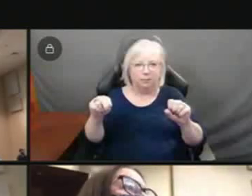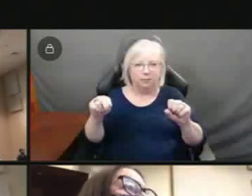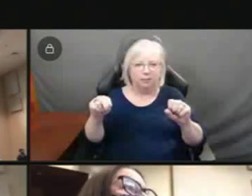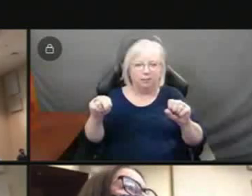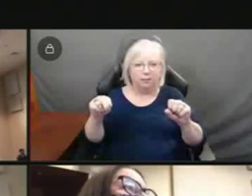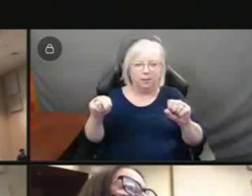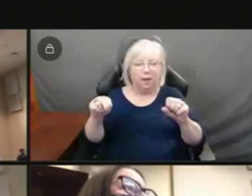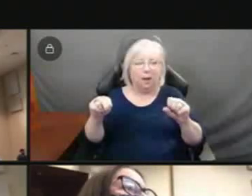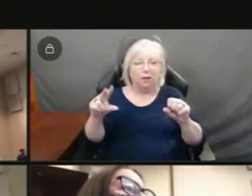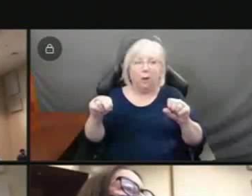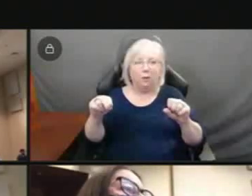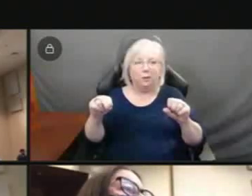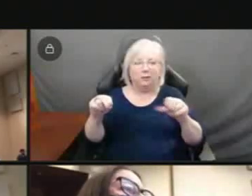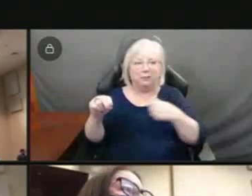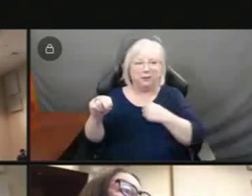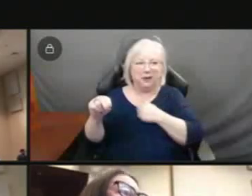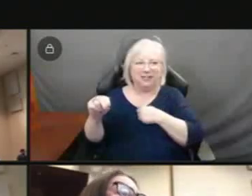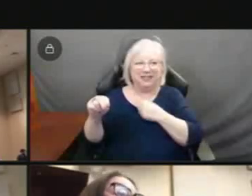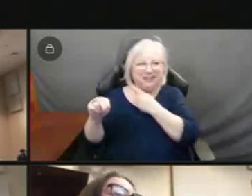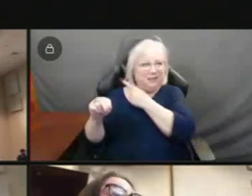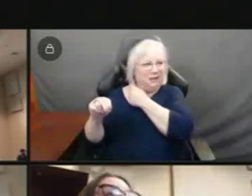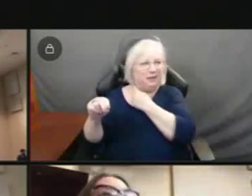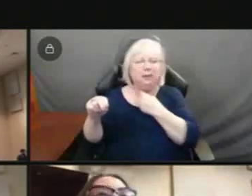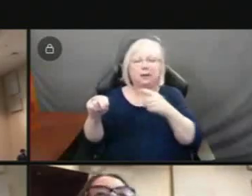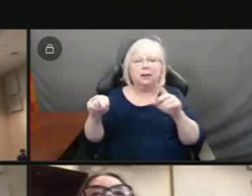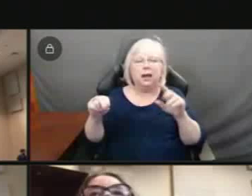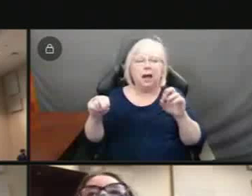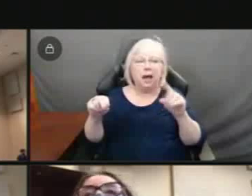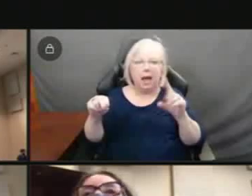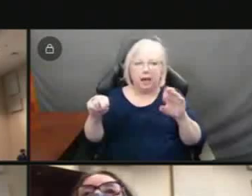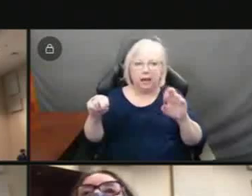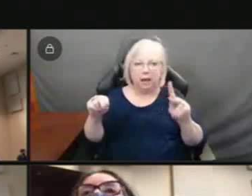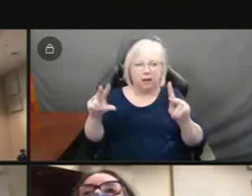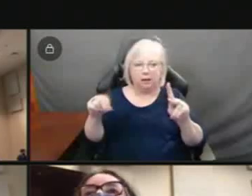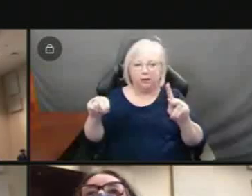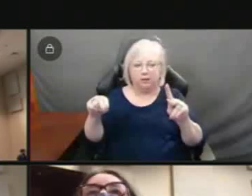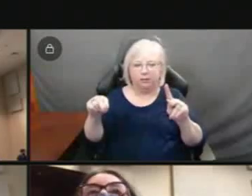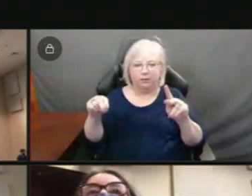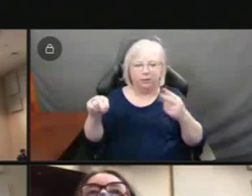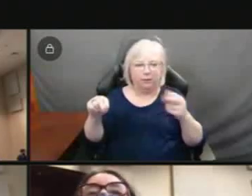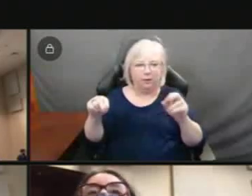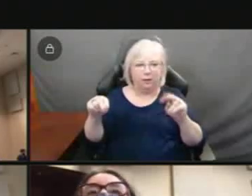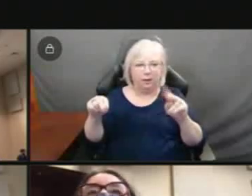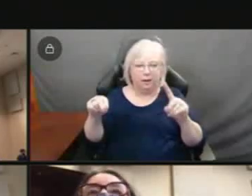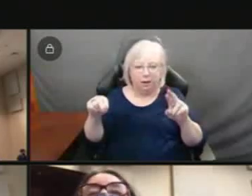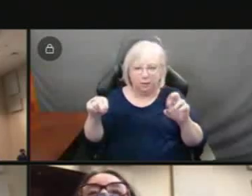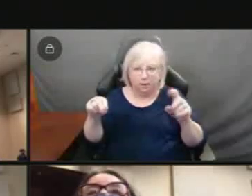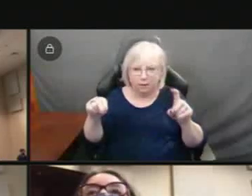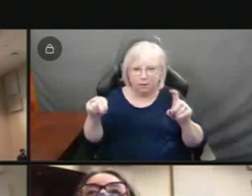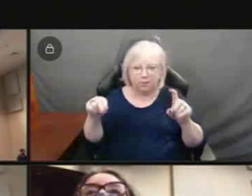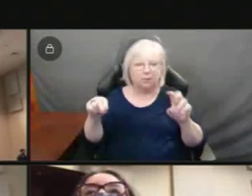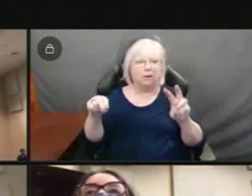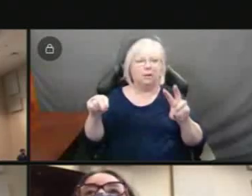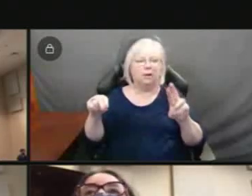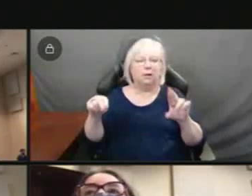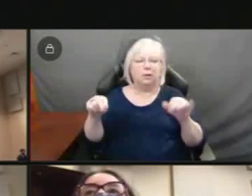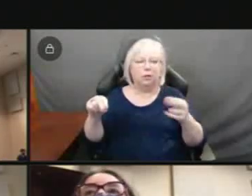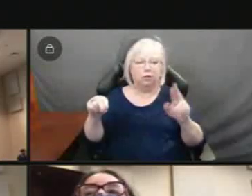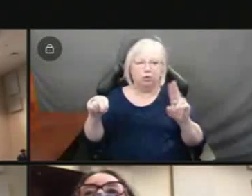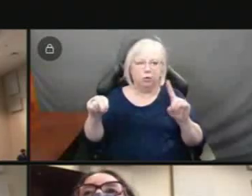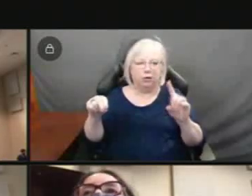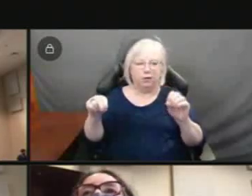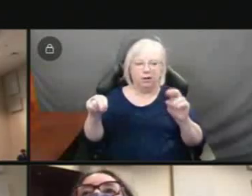I'm sorry. No. Director Adcock? No. Director Hendricks? Director Richardson?